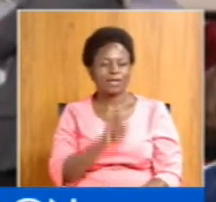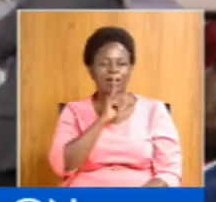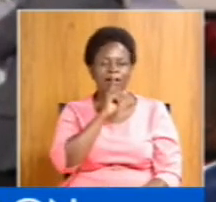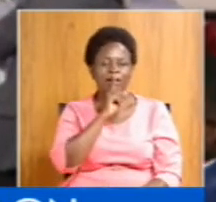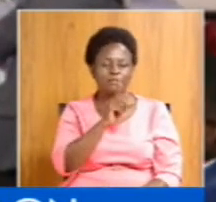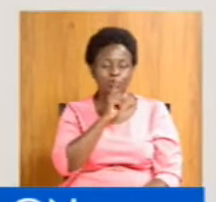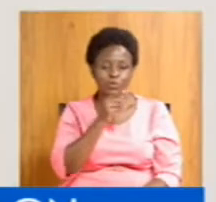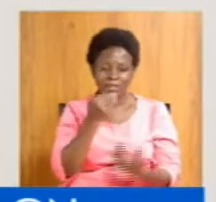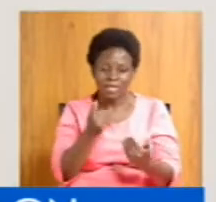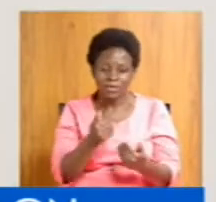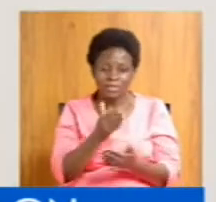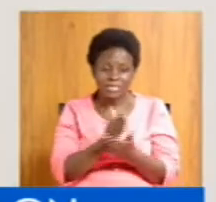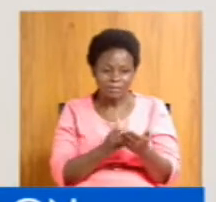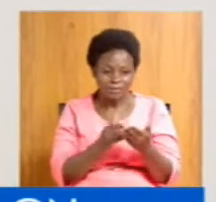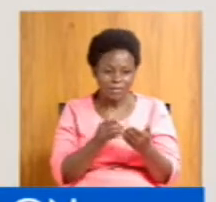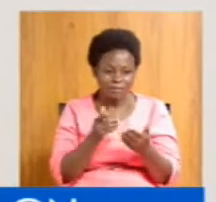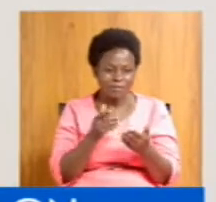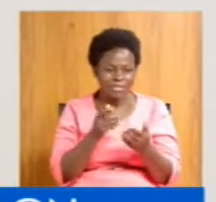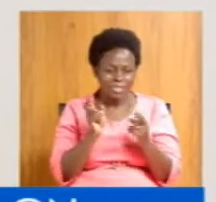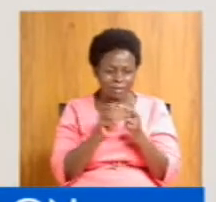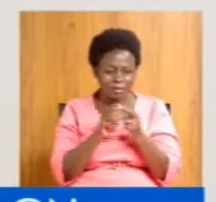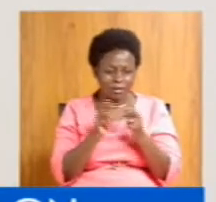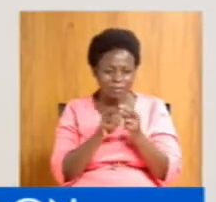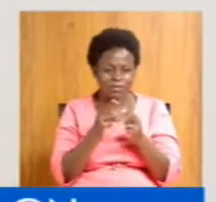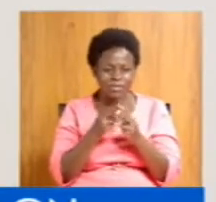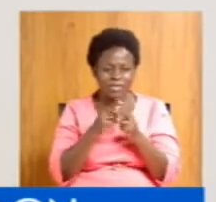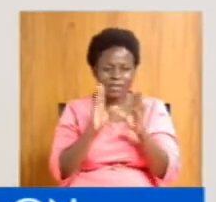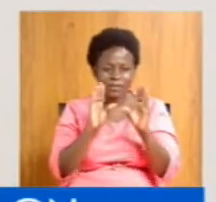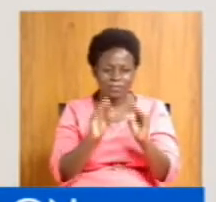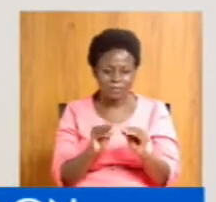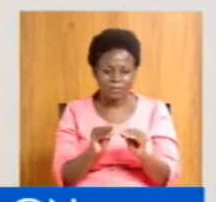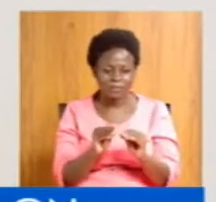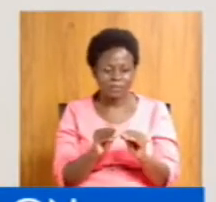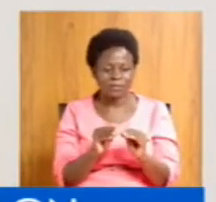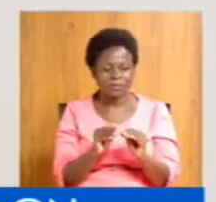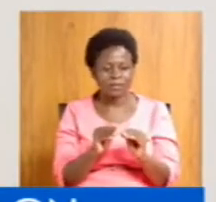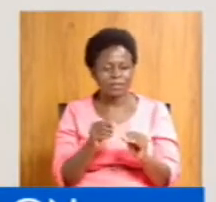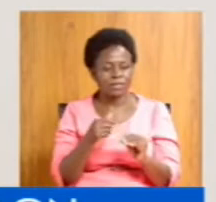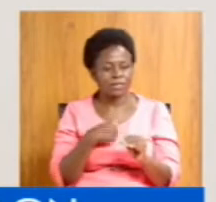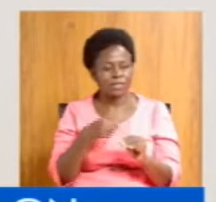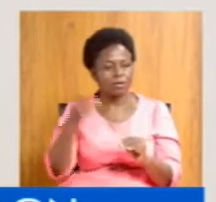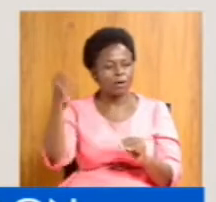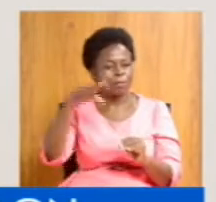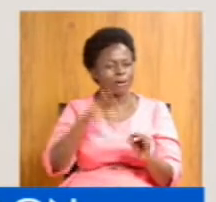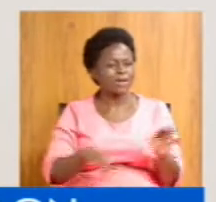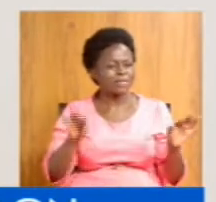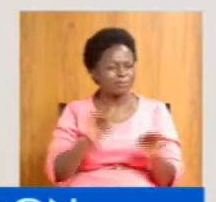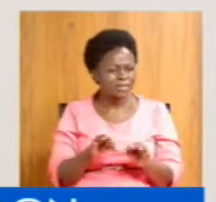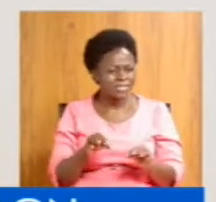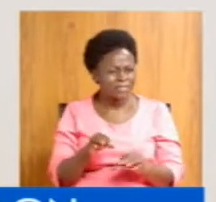I'm sure now some of them who are streaming the batteries warning. Yes. And you know, electricity is so key.